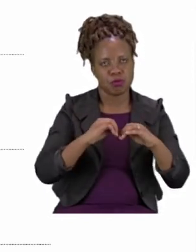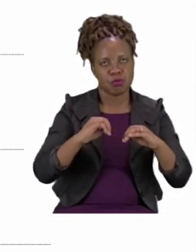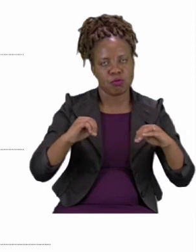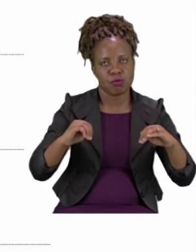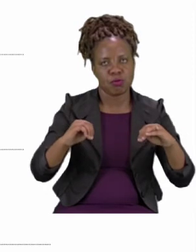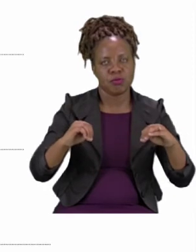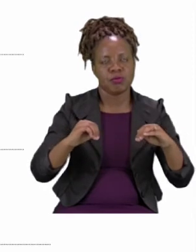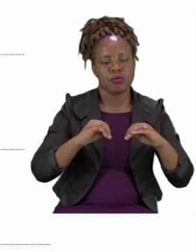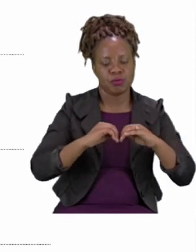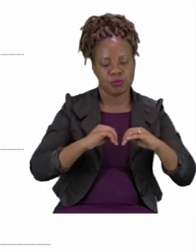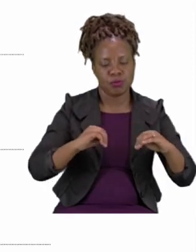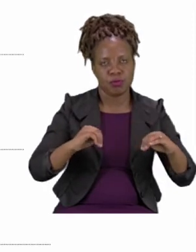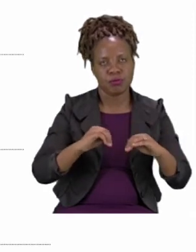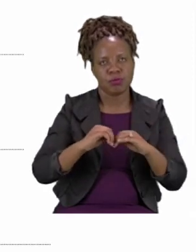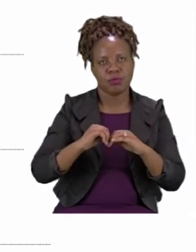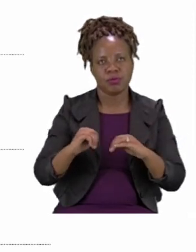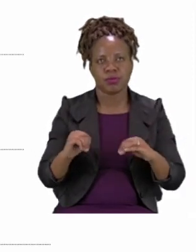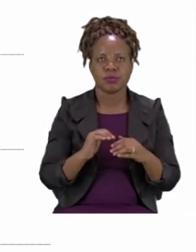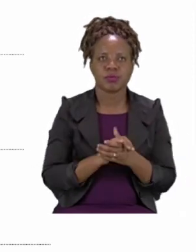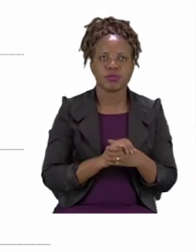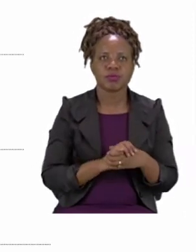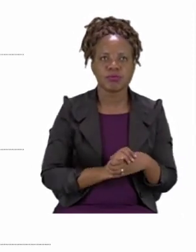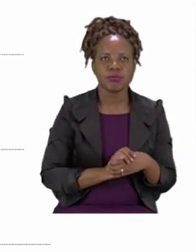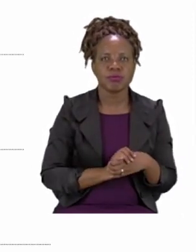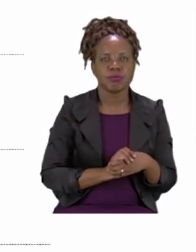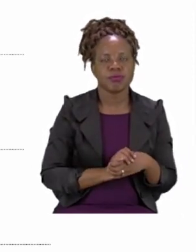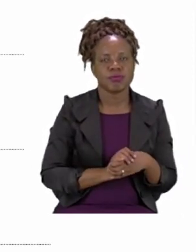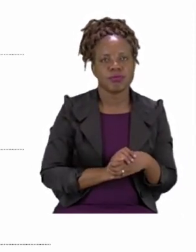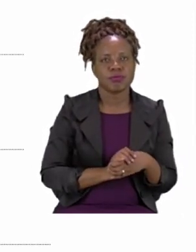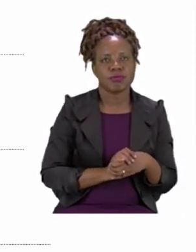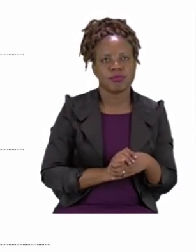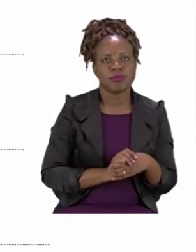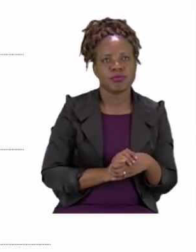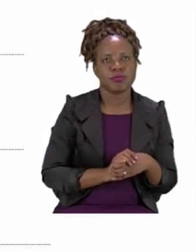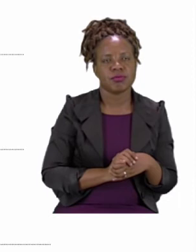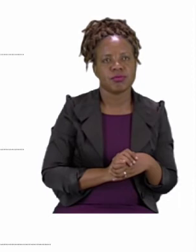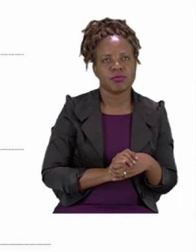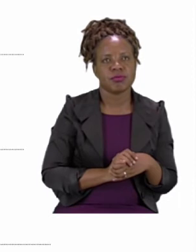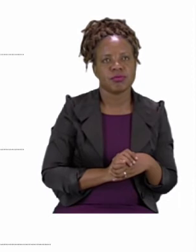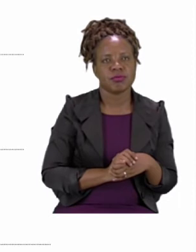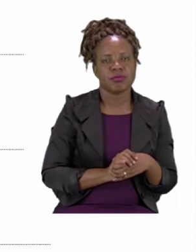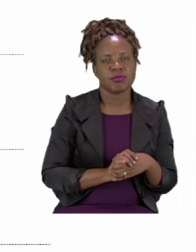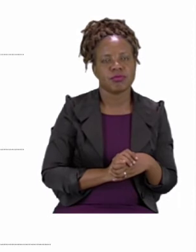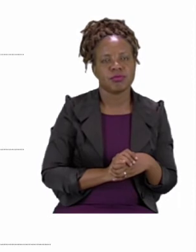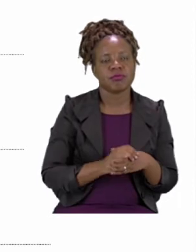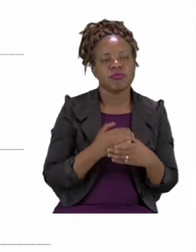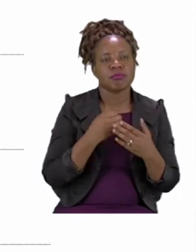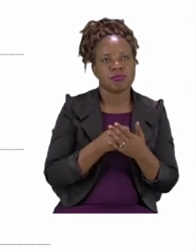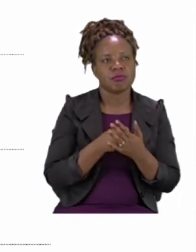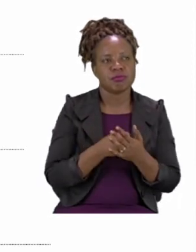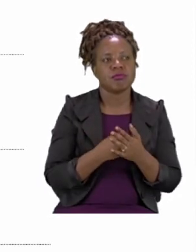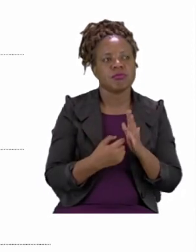means we are breaking it down. So let us try and break them down or to decompose them